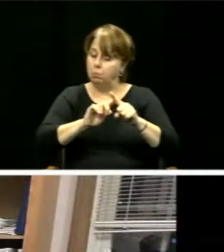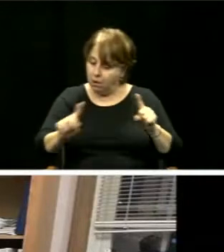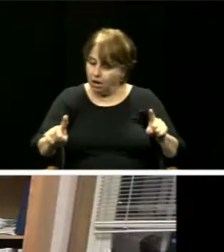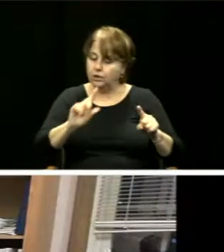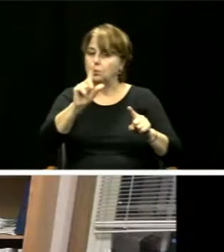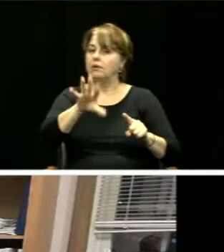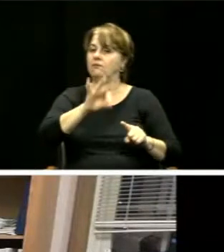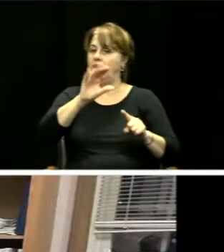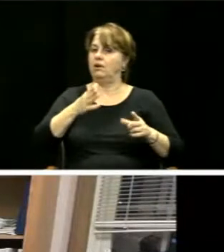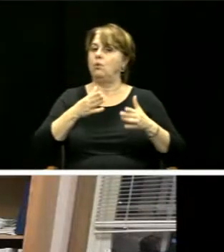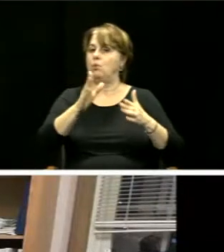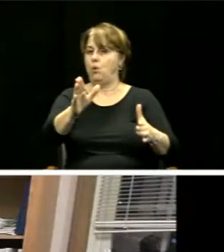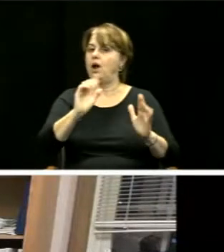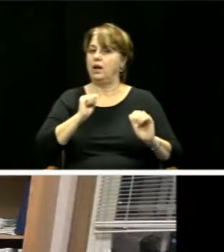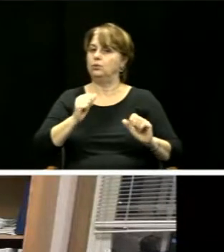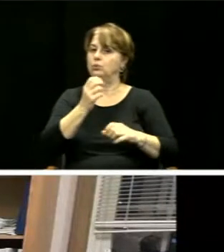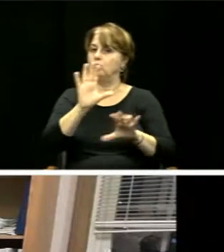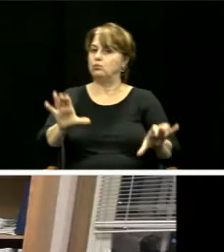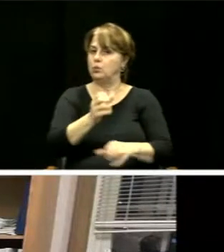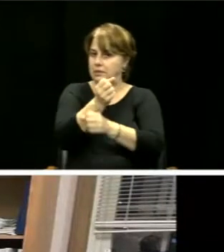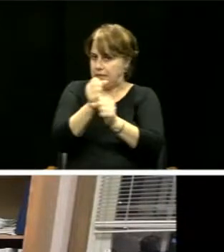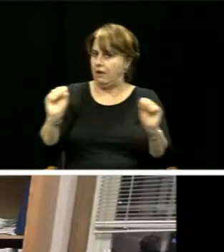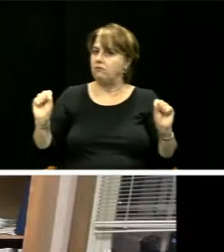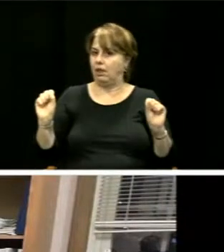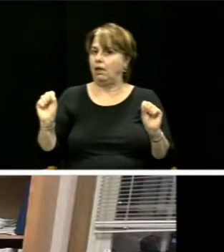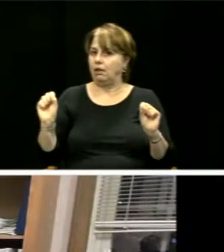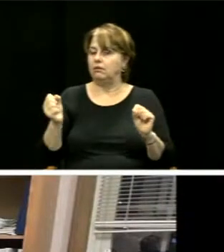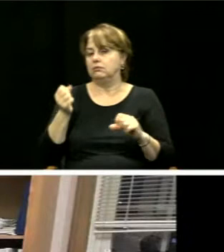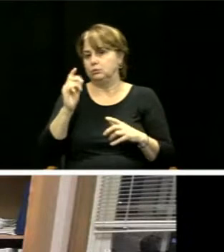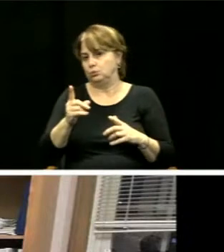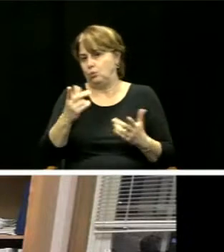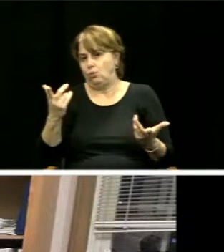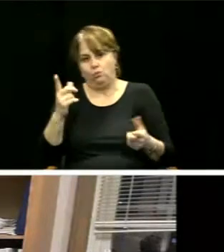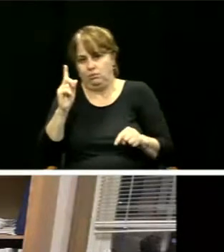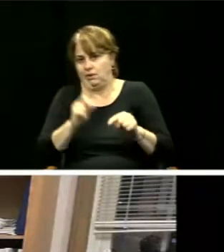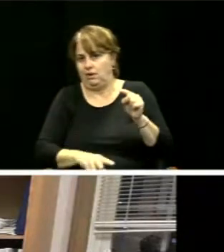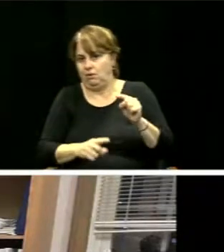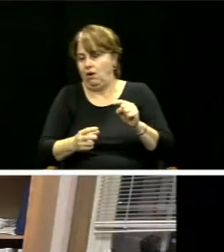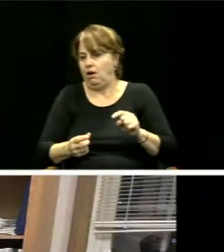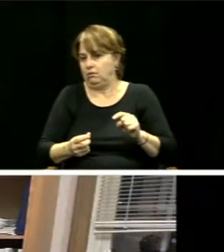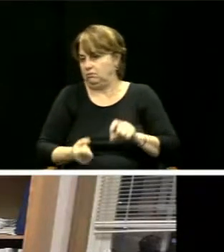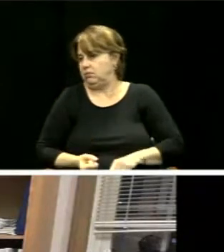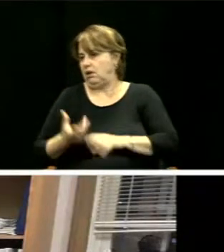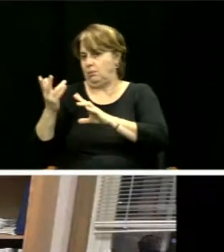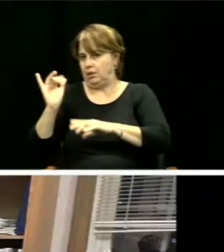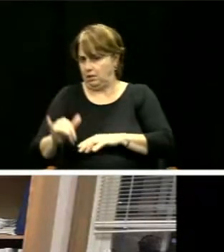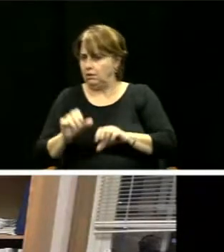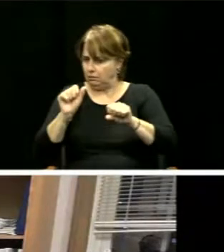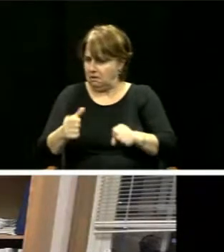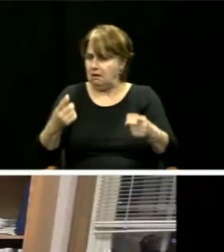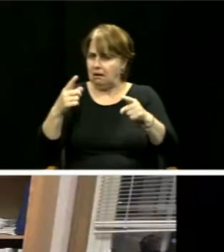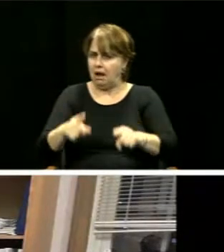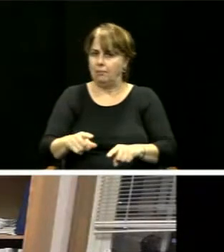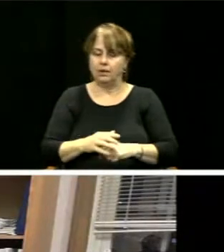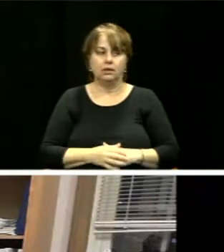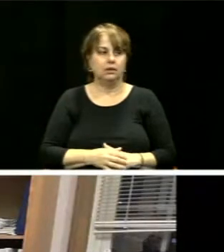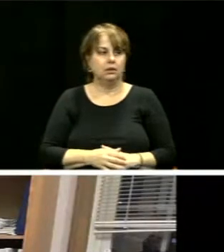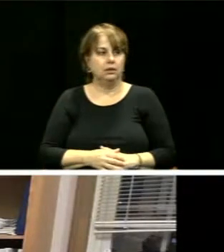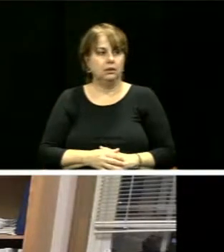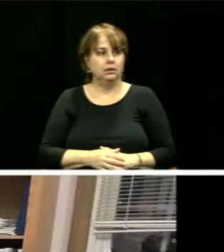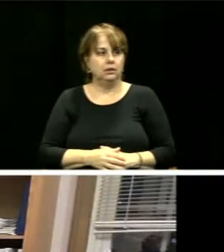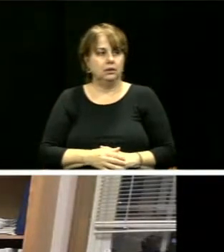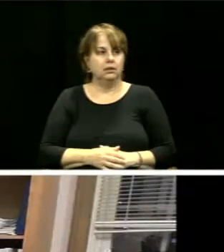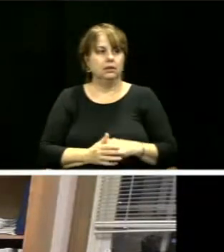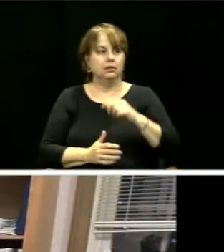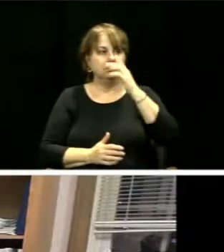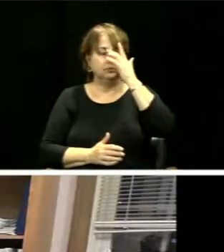place to reduce, if not eliminate, that from happening. But we do understand that some homeowners don't like the hold harmless agreement,